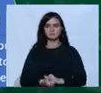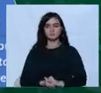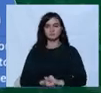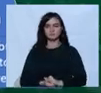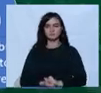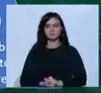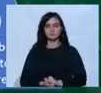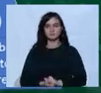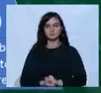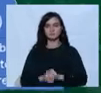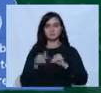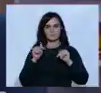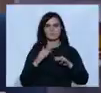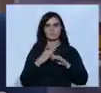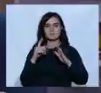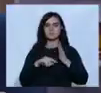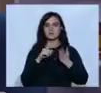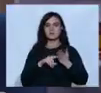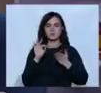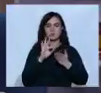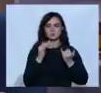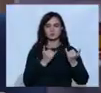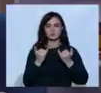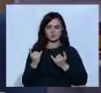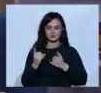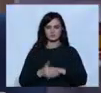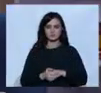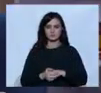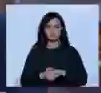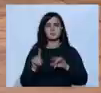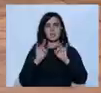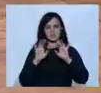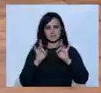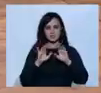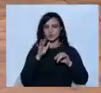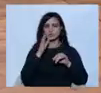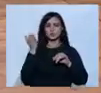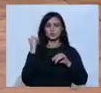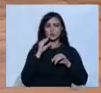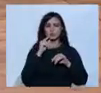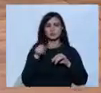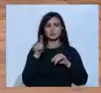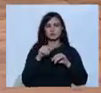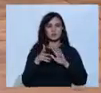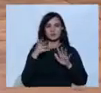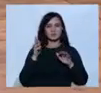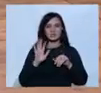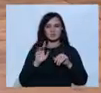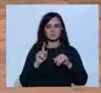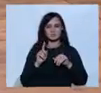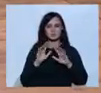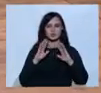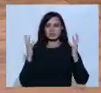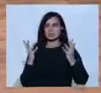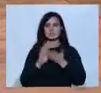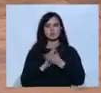play. Now that brings us to our homework. We've loved hearing from you guys. You have such incredible ideas, so keep